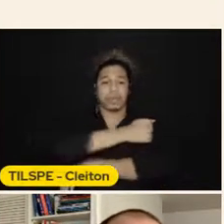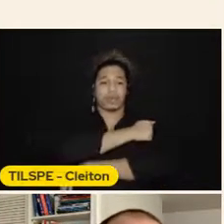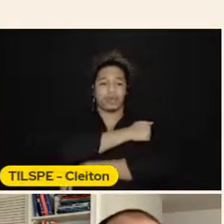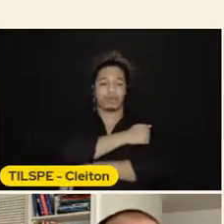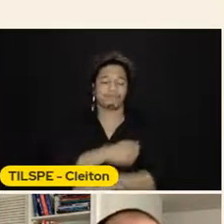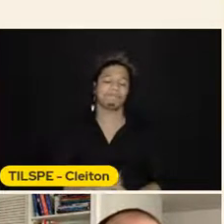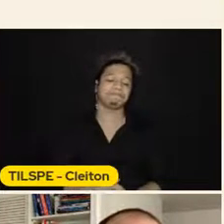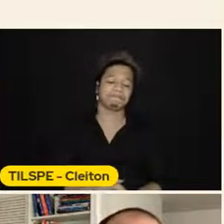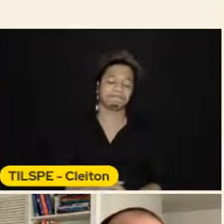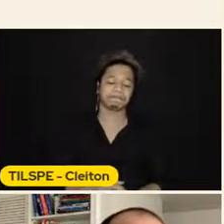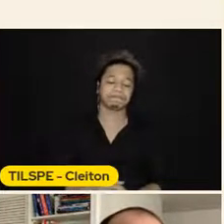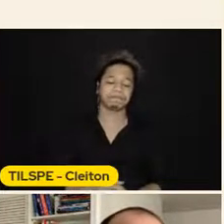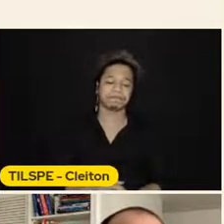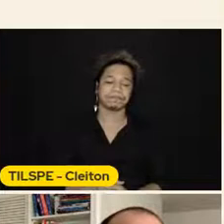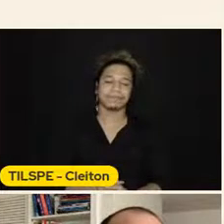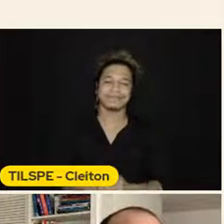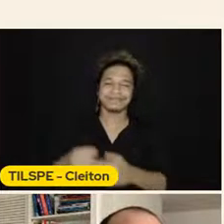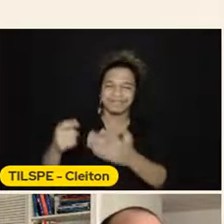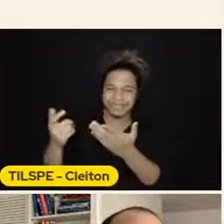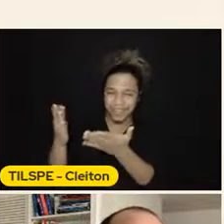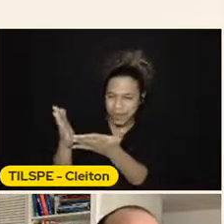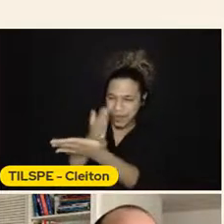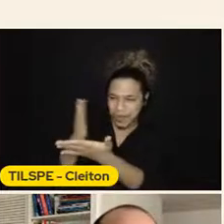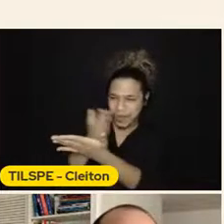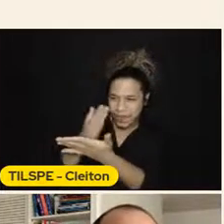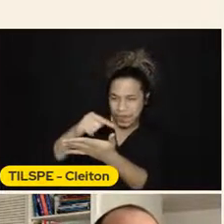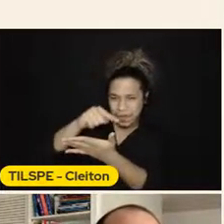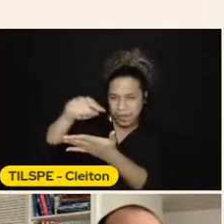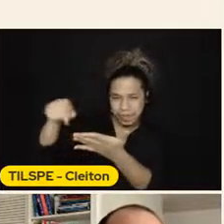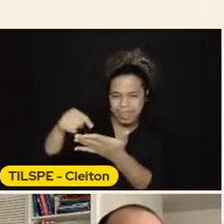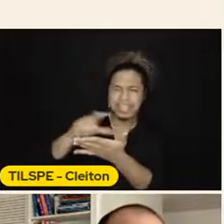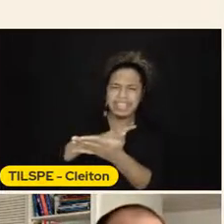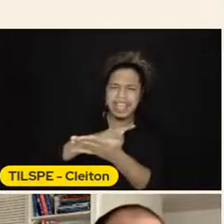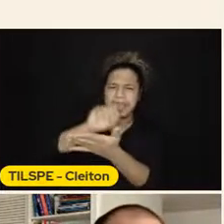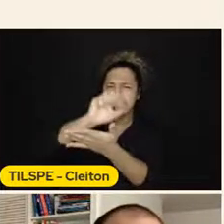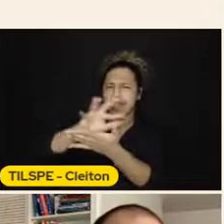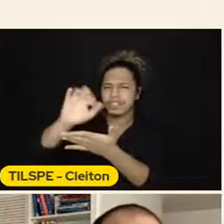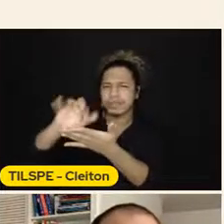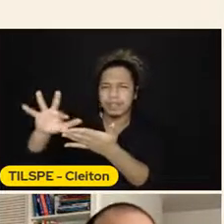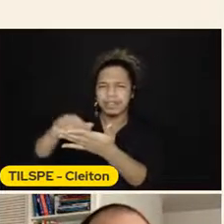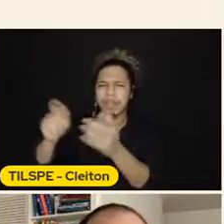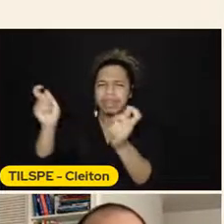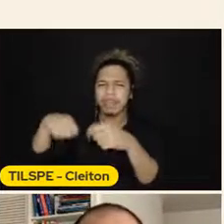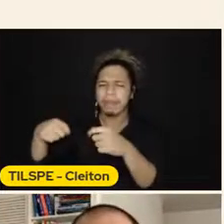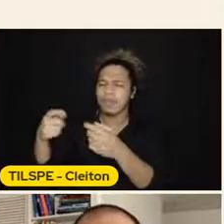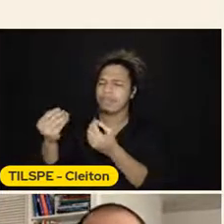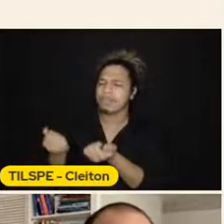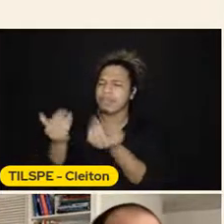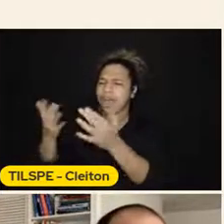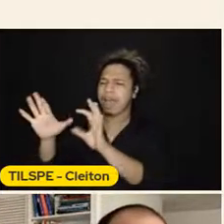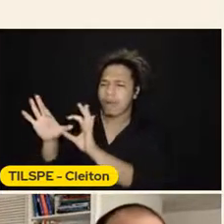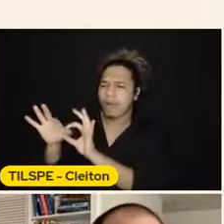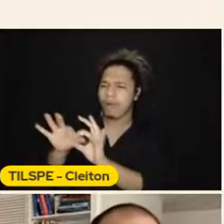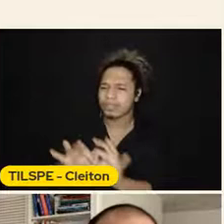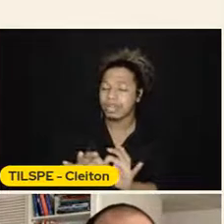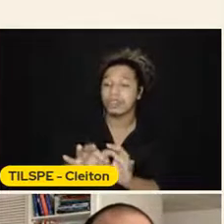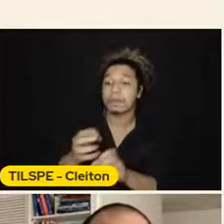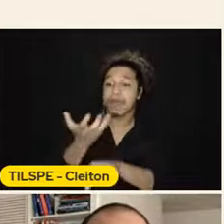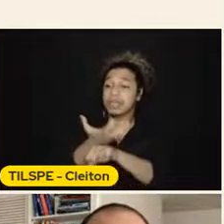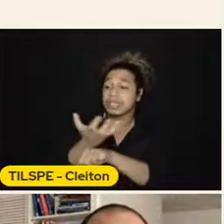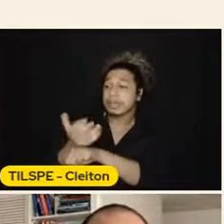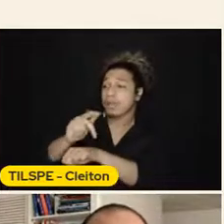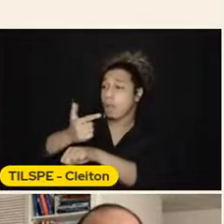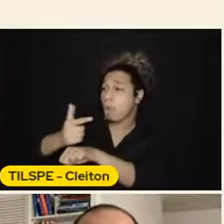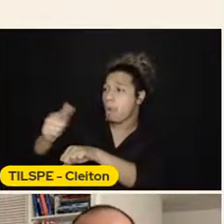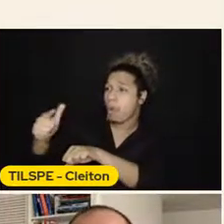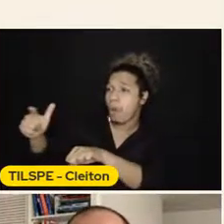Picture books and the stories they bring allow us to bring context to math, science, social studies